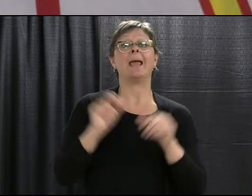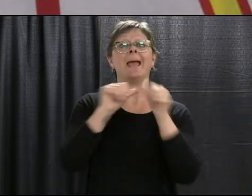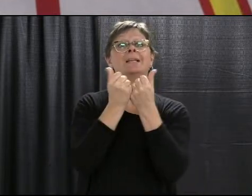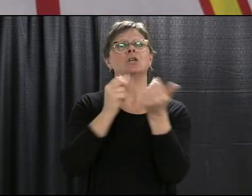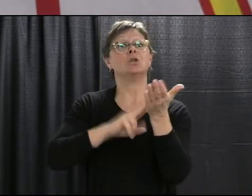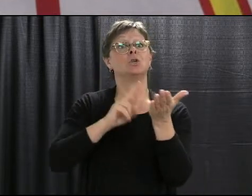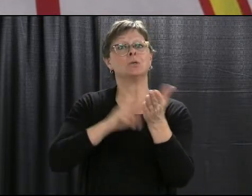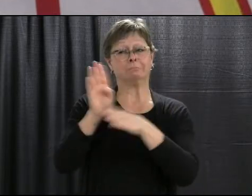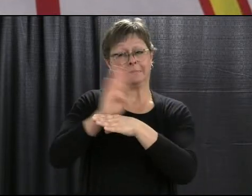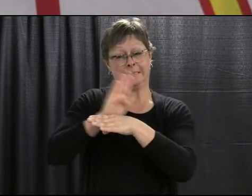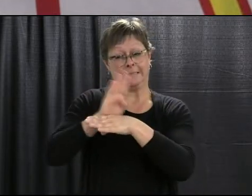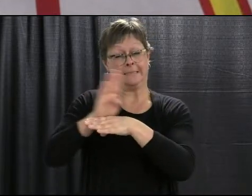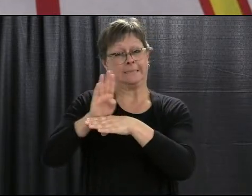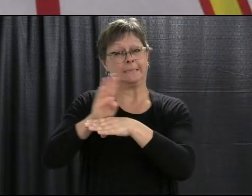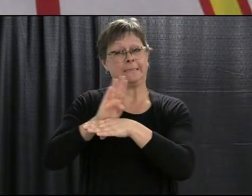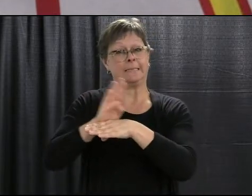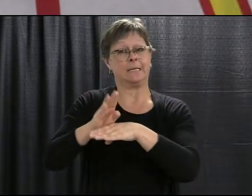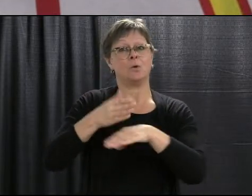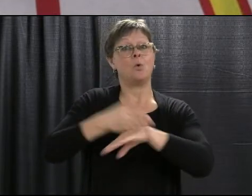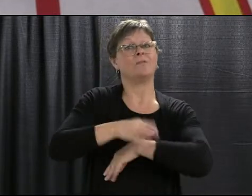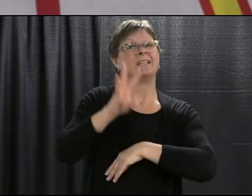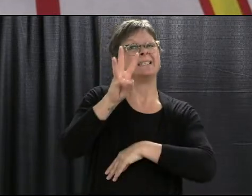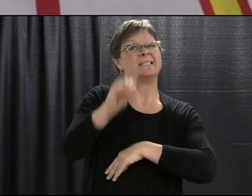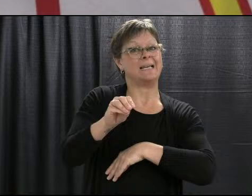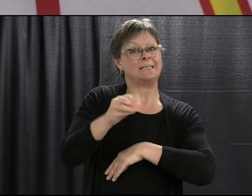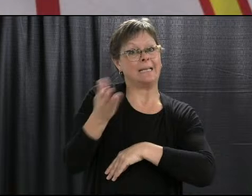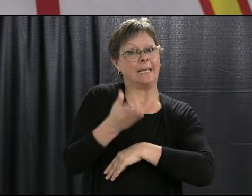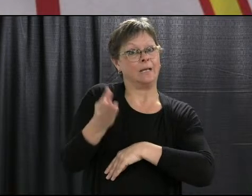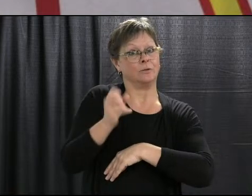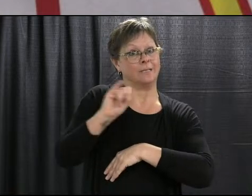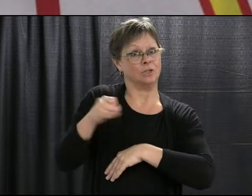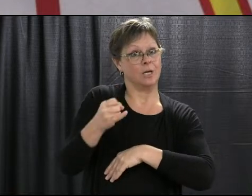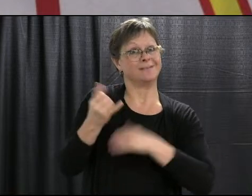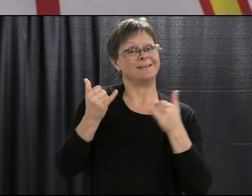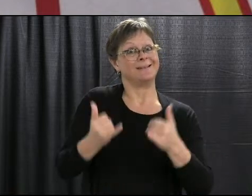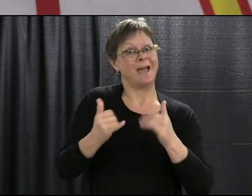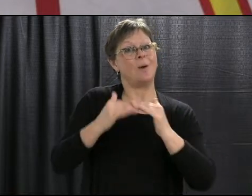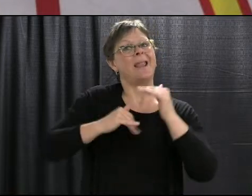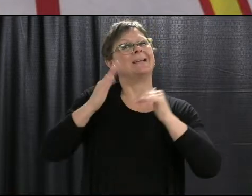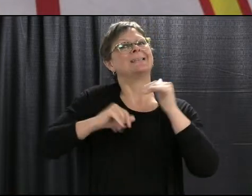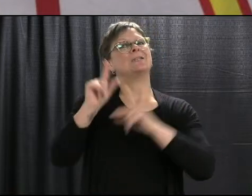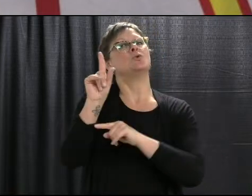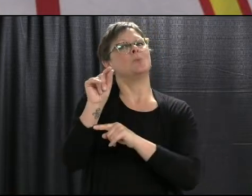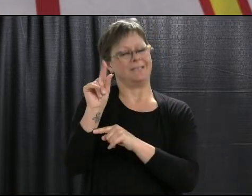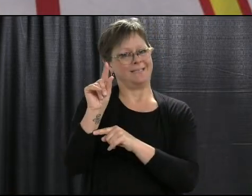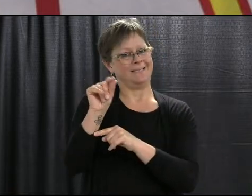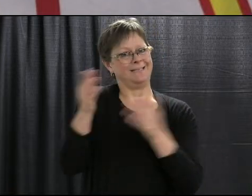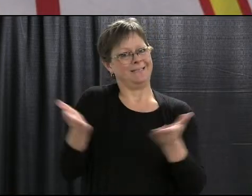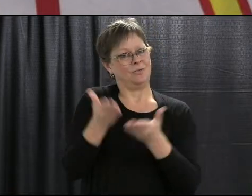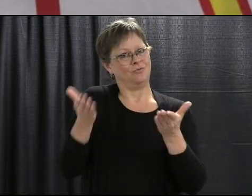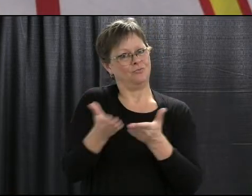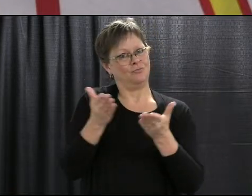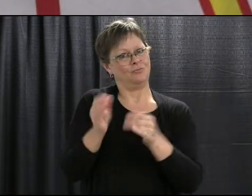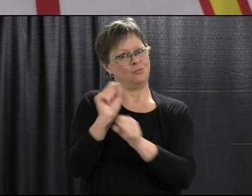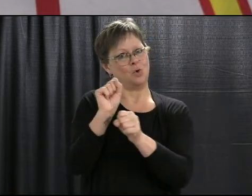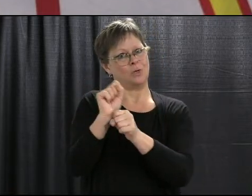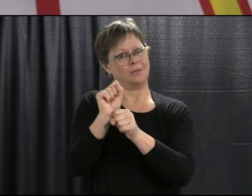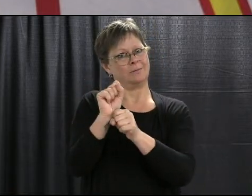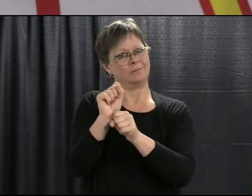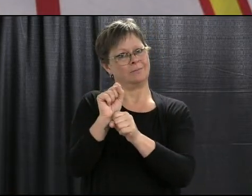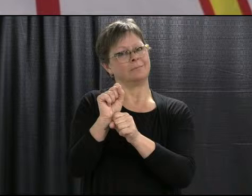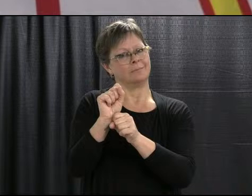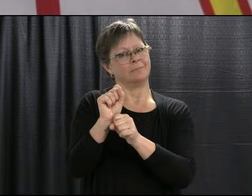nursing, we had over 60 in the metro region. We're now down to less than 20 in the metro region.